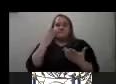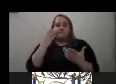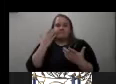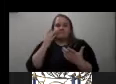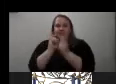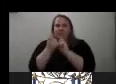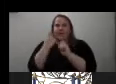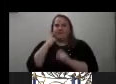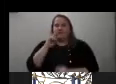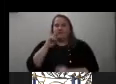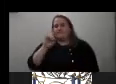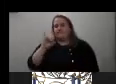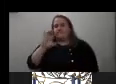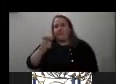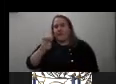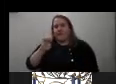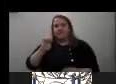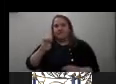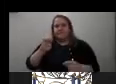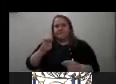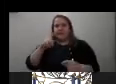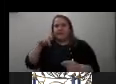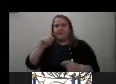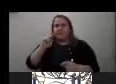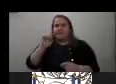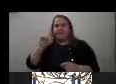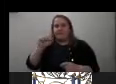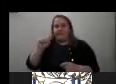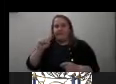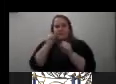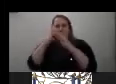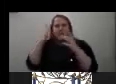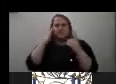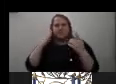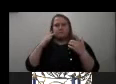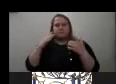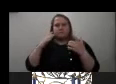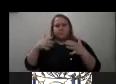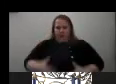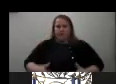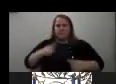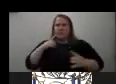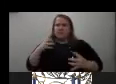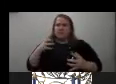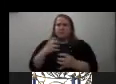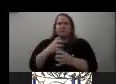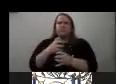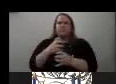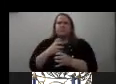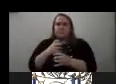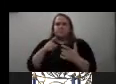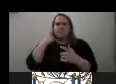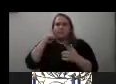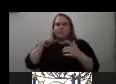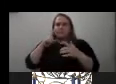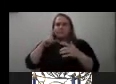in bodice panels. You can imagine that on a classical tutu, the bodice is very tightly fitted to the